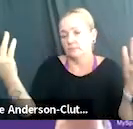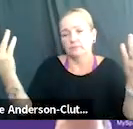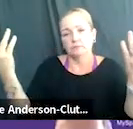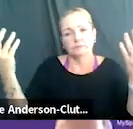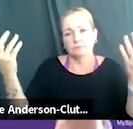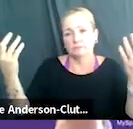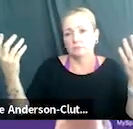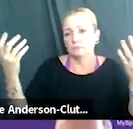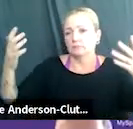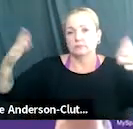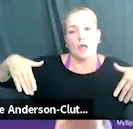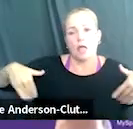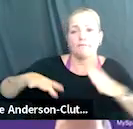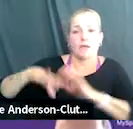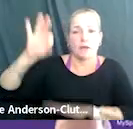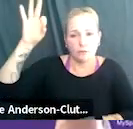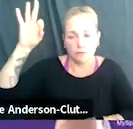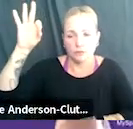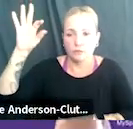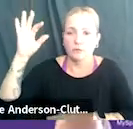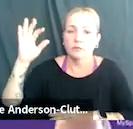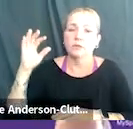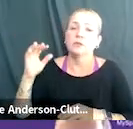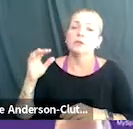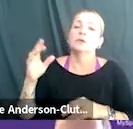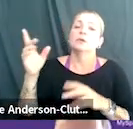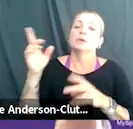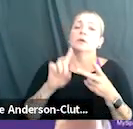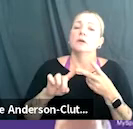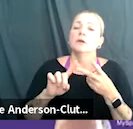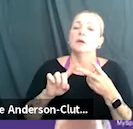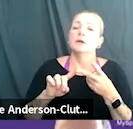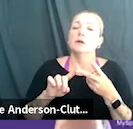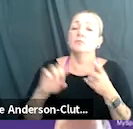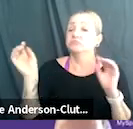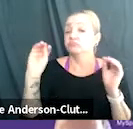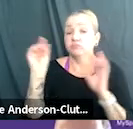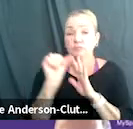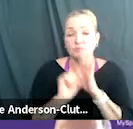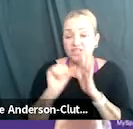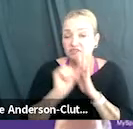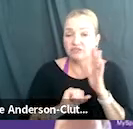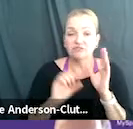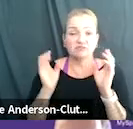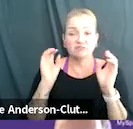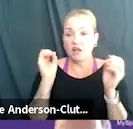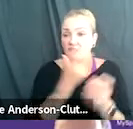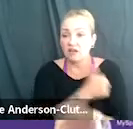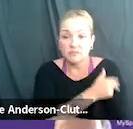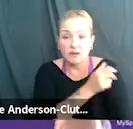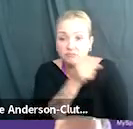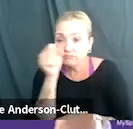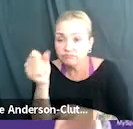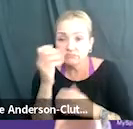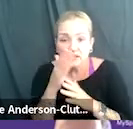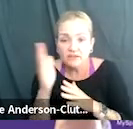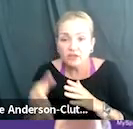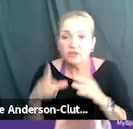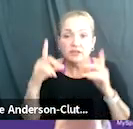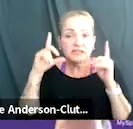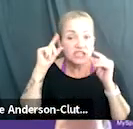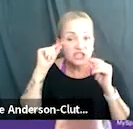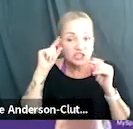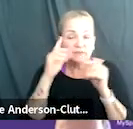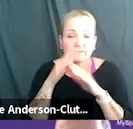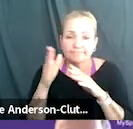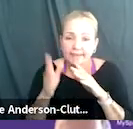carries an EpiPen with him. In the past, he was on numerous supplements and antifungal agents, as well as